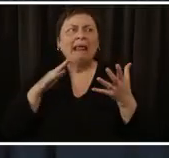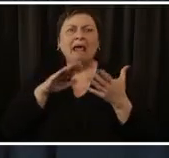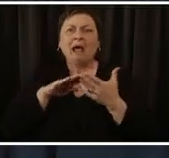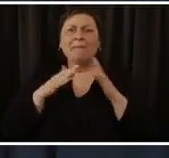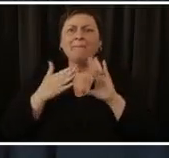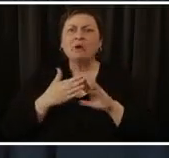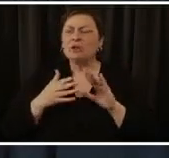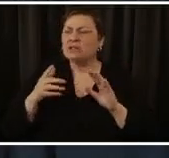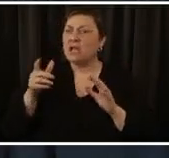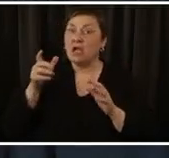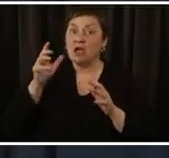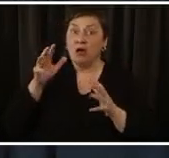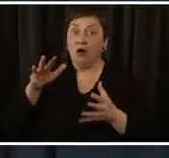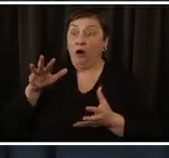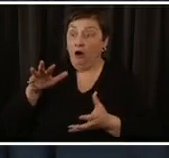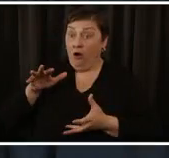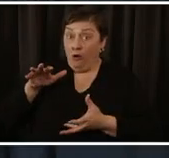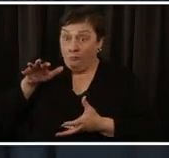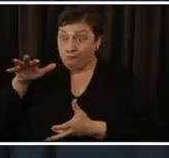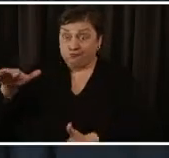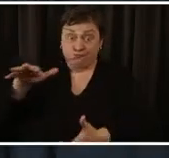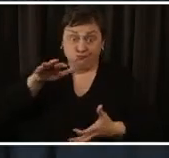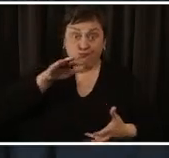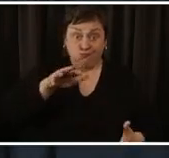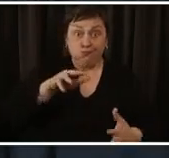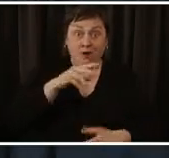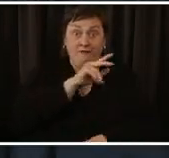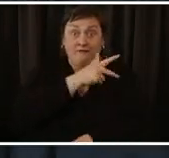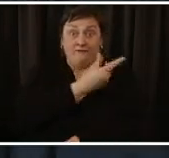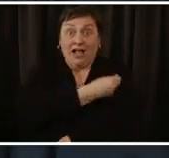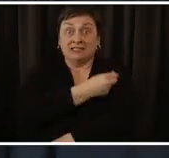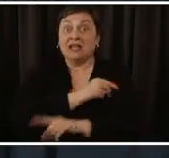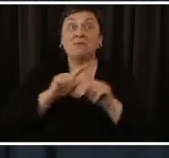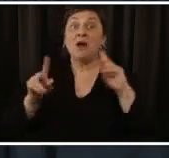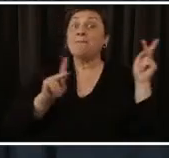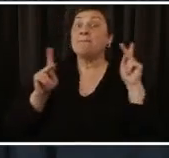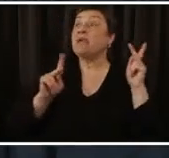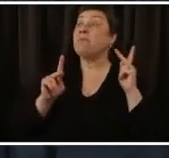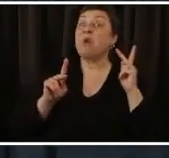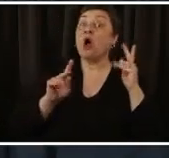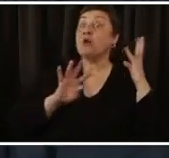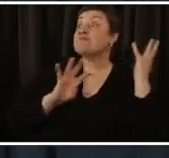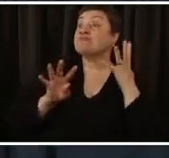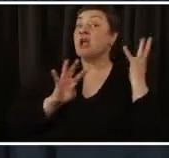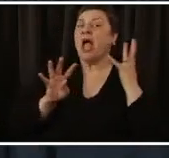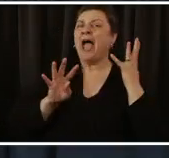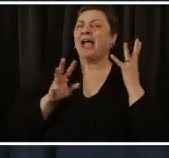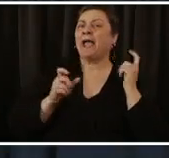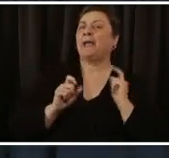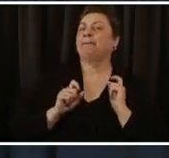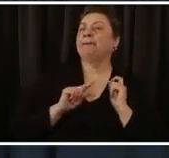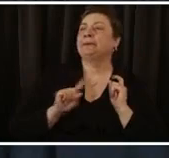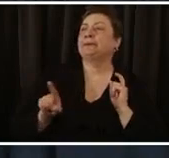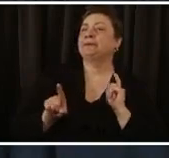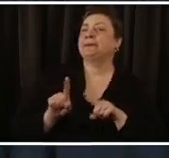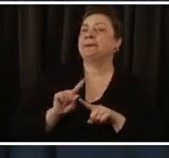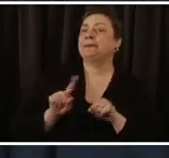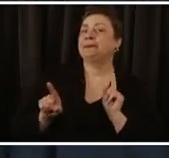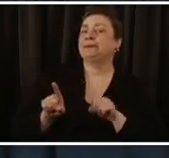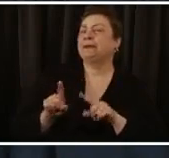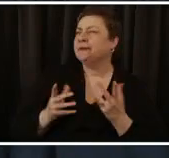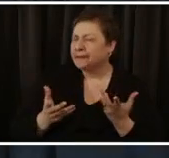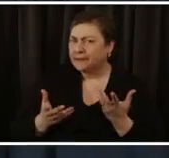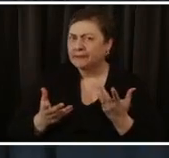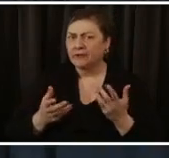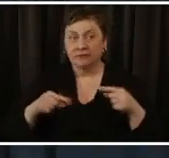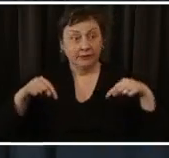vaccine doses than they have takers, sort of a vaccine wall, if you will. Where are the supply and demand curves in Colorado, and do